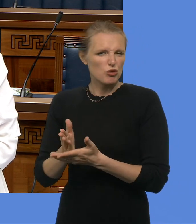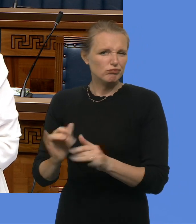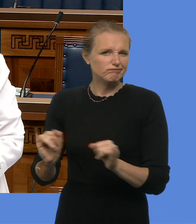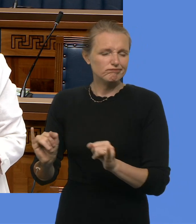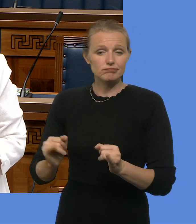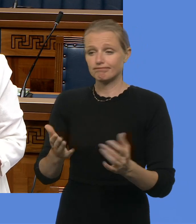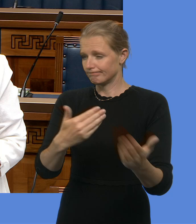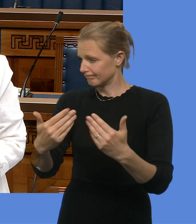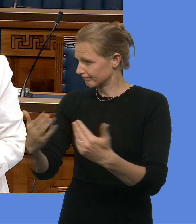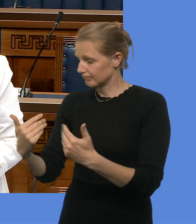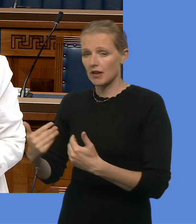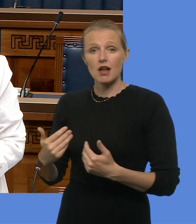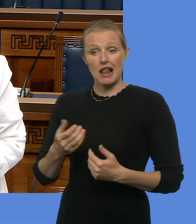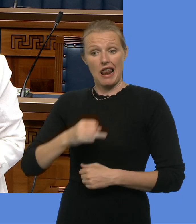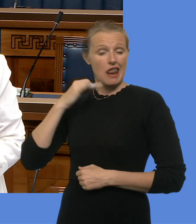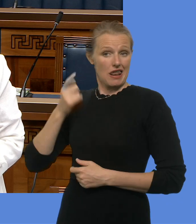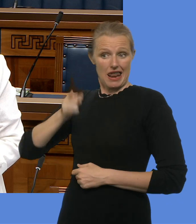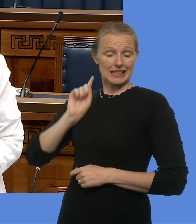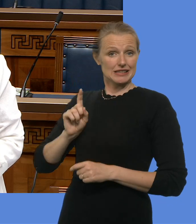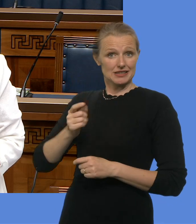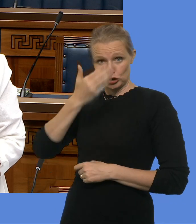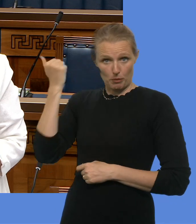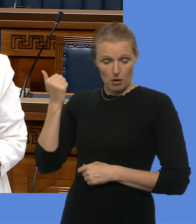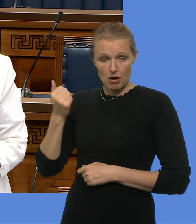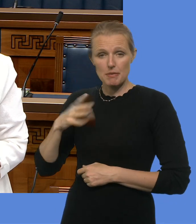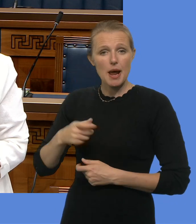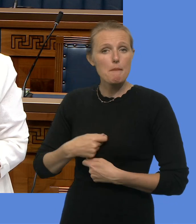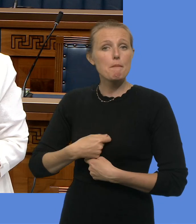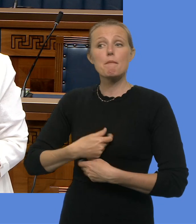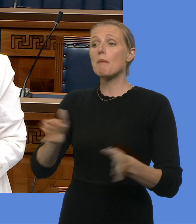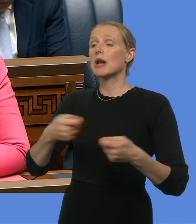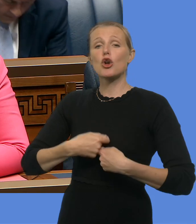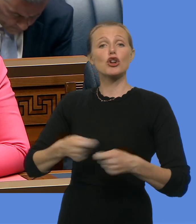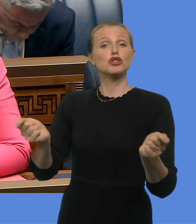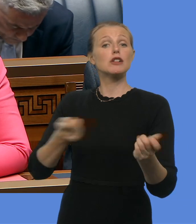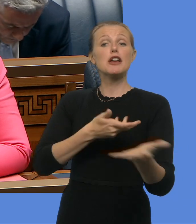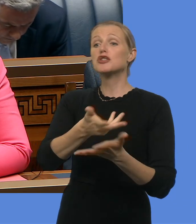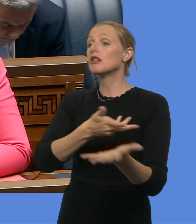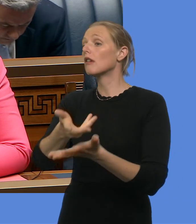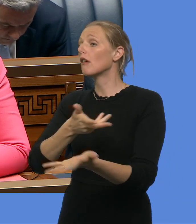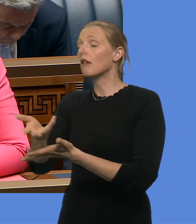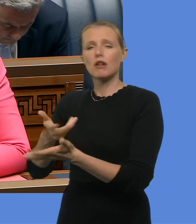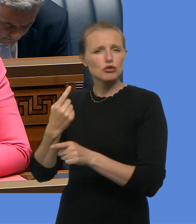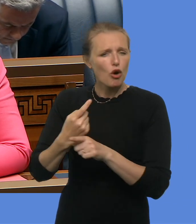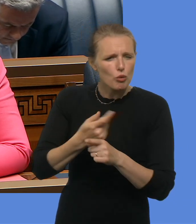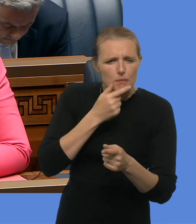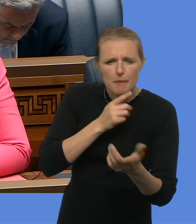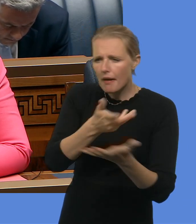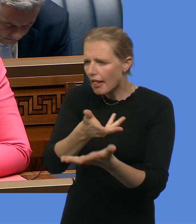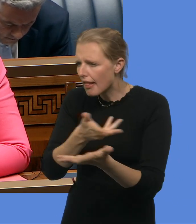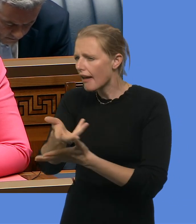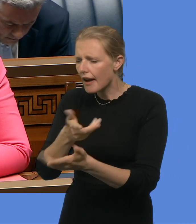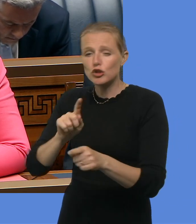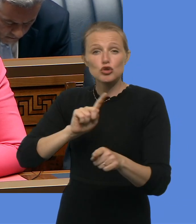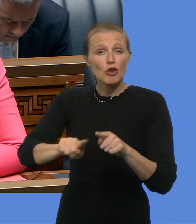public consultation took place last summer, during which officials held a series of public sessions and targeted engagements seeking inputs from